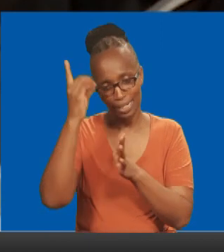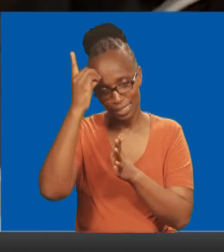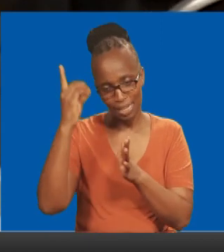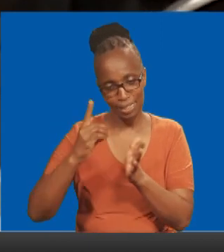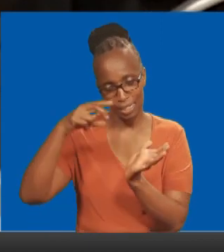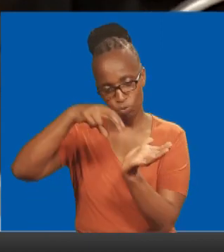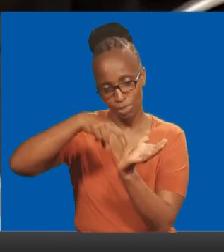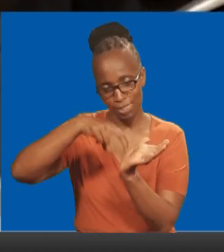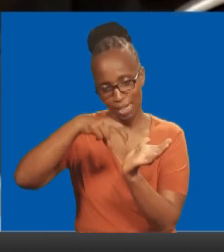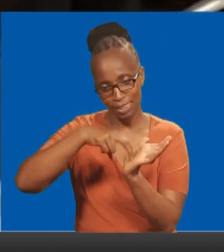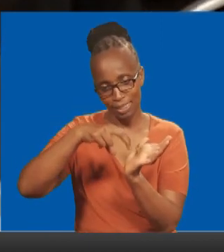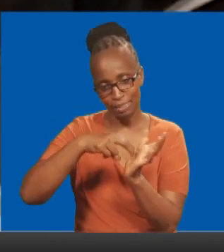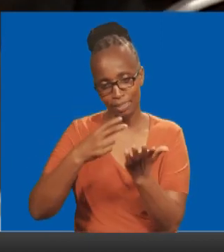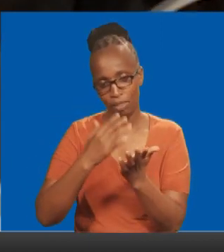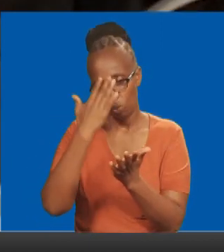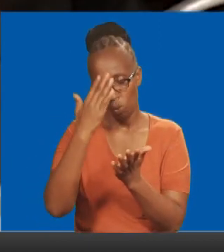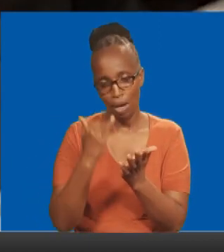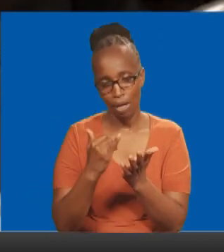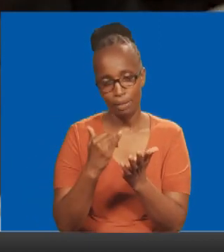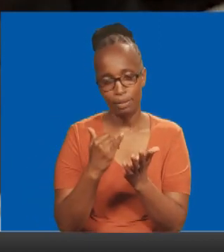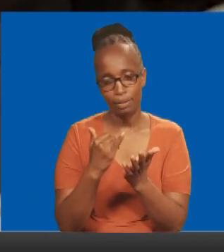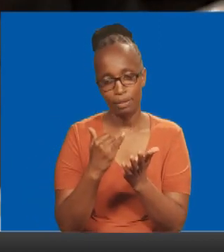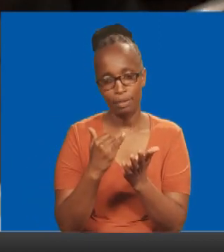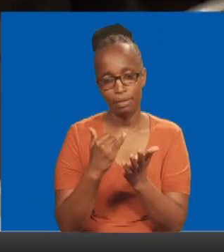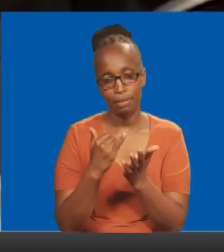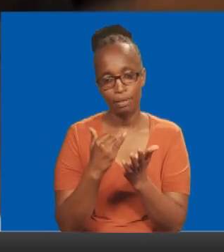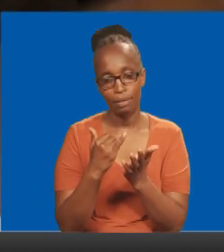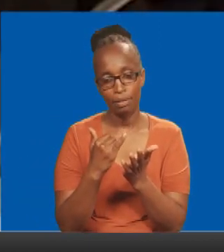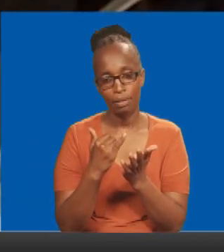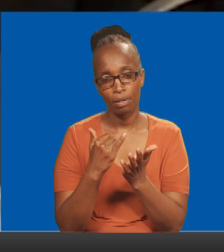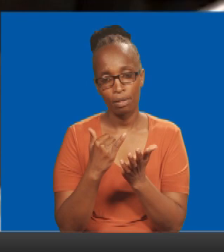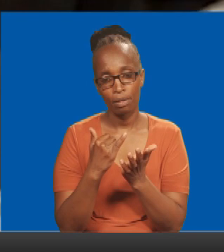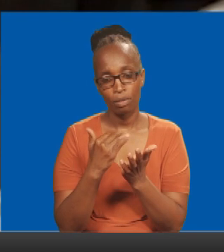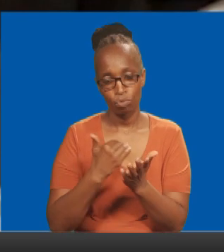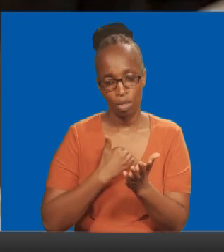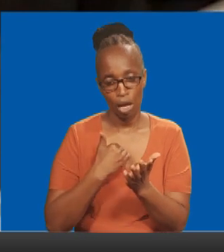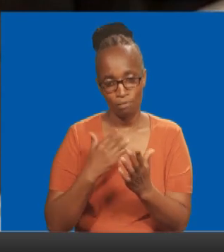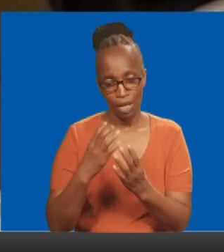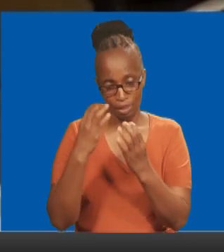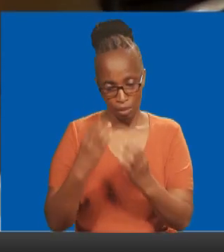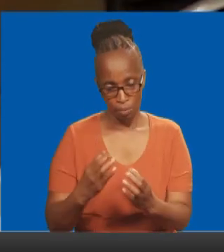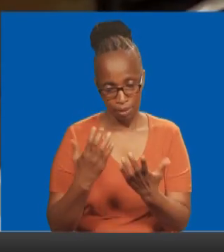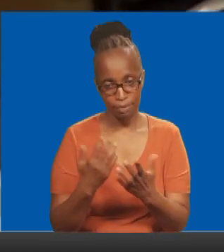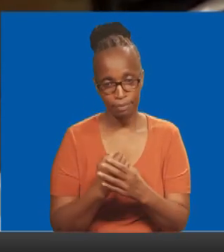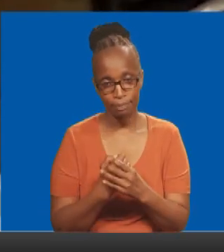Nikaamua kuamuka ili ni dive niingie msitu. Ndio sasa risasi kanipata mkono,